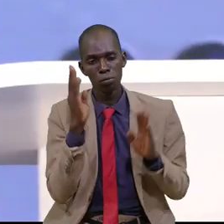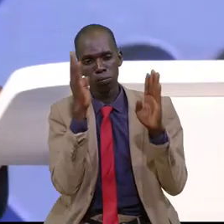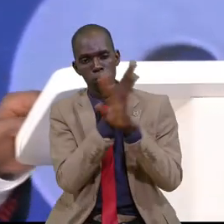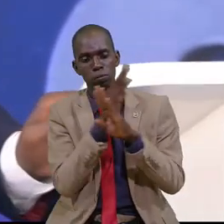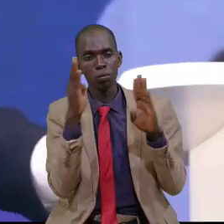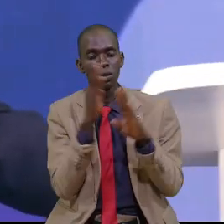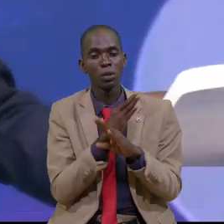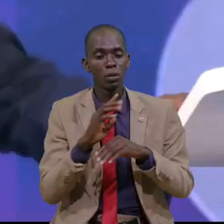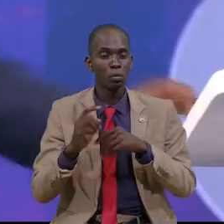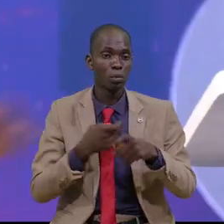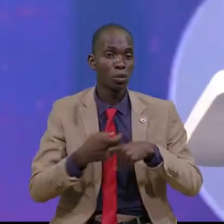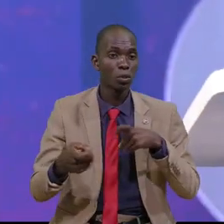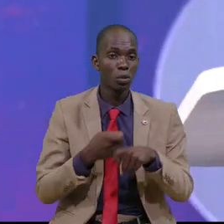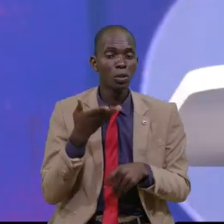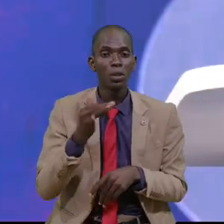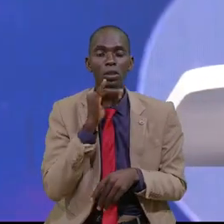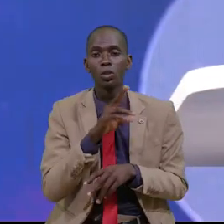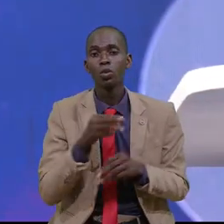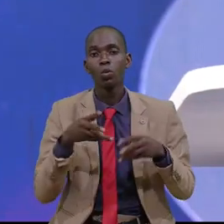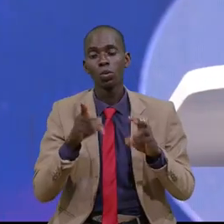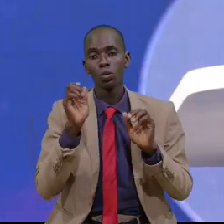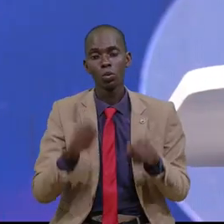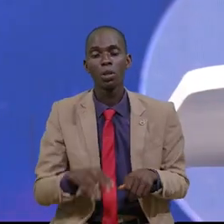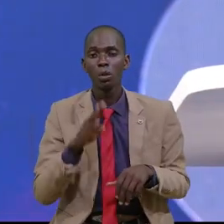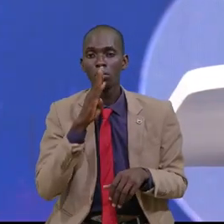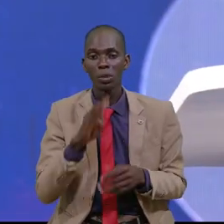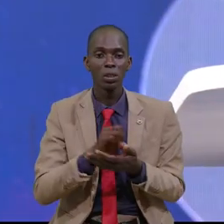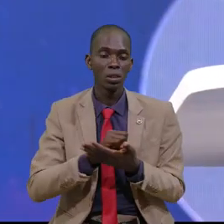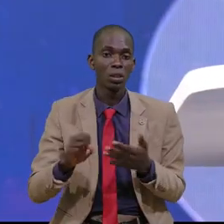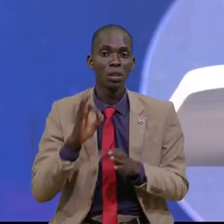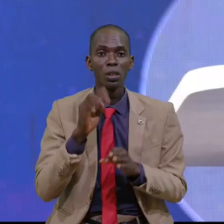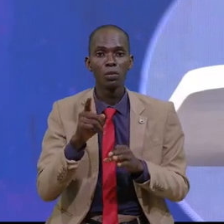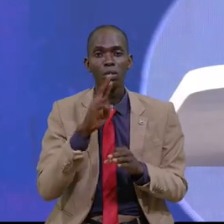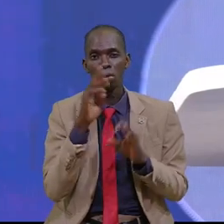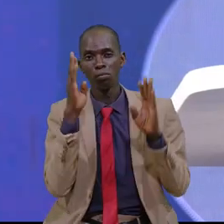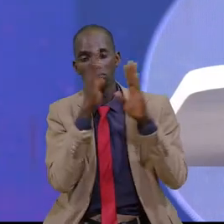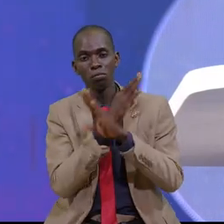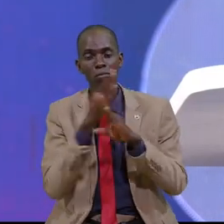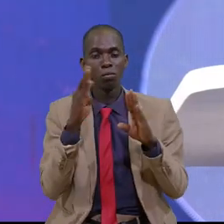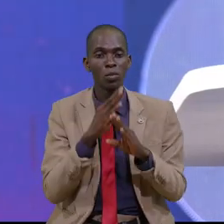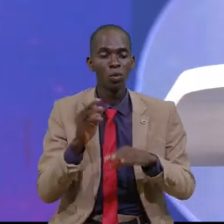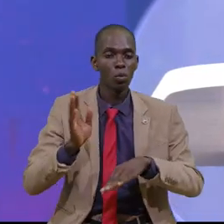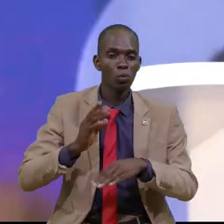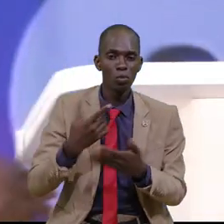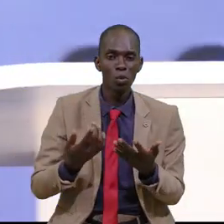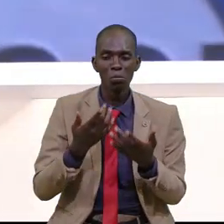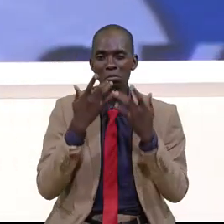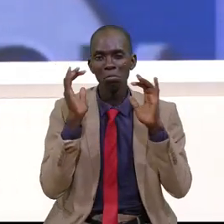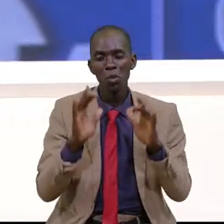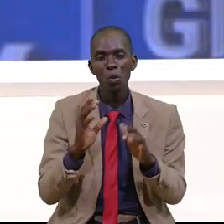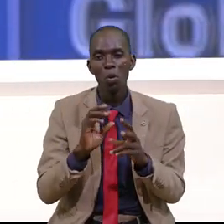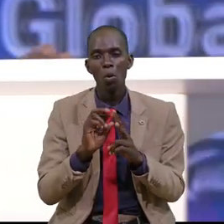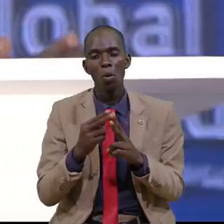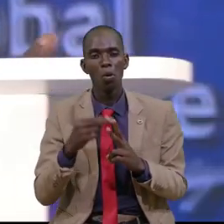way you can be sanctified. If you are dodging reproach, if you are dodging the insult of the world, if you